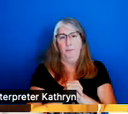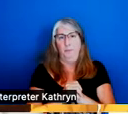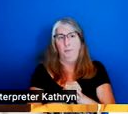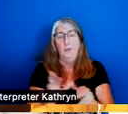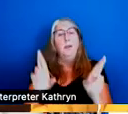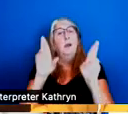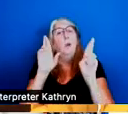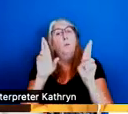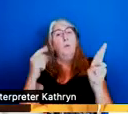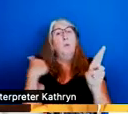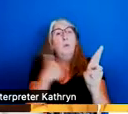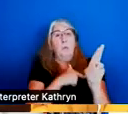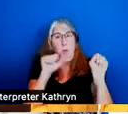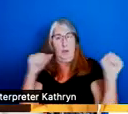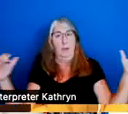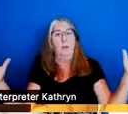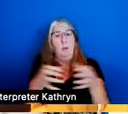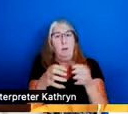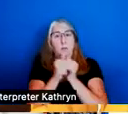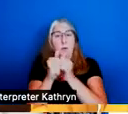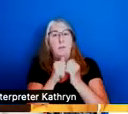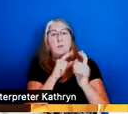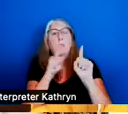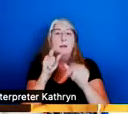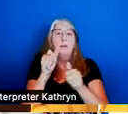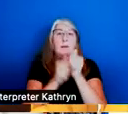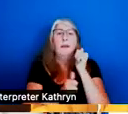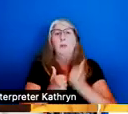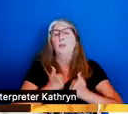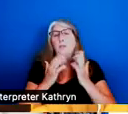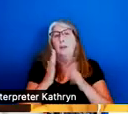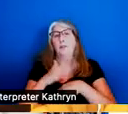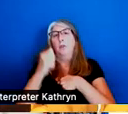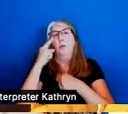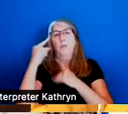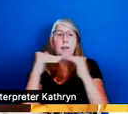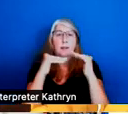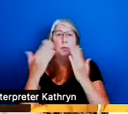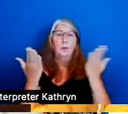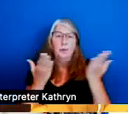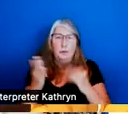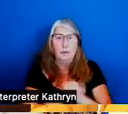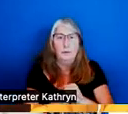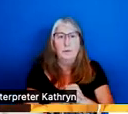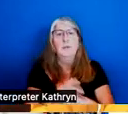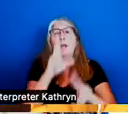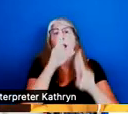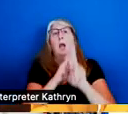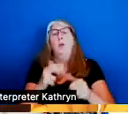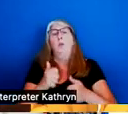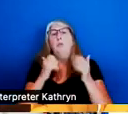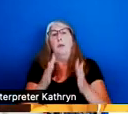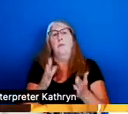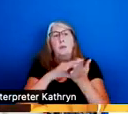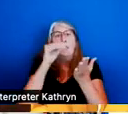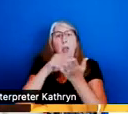hopeful that we can come together to answer every survivor's call for equitable services. I honor the survivors that we